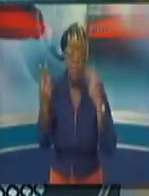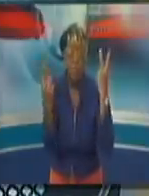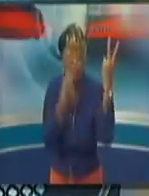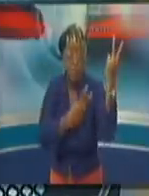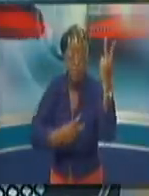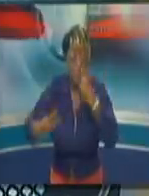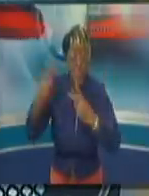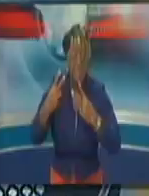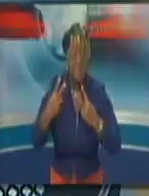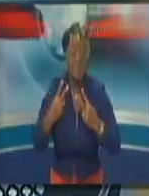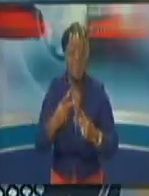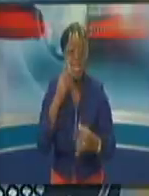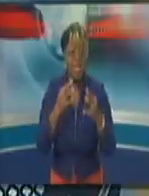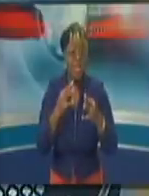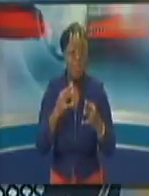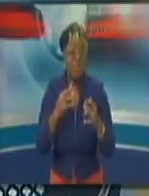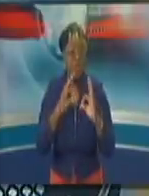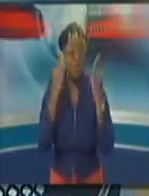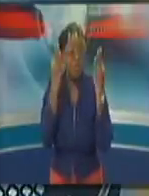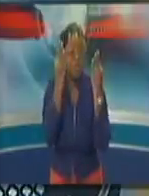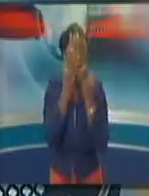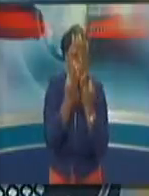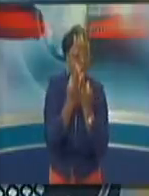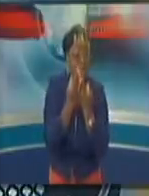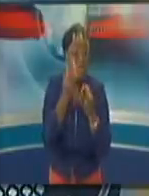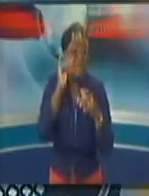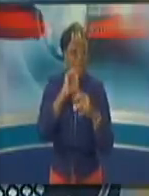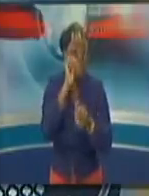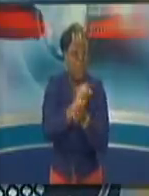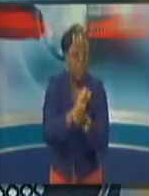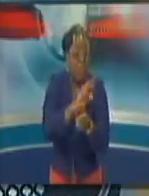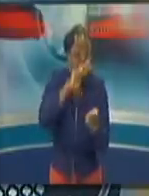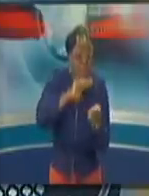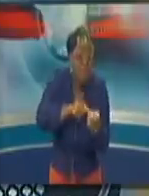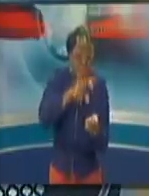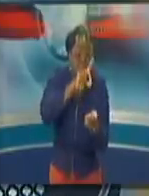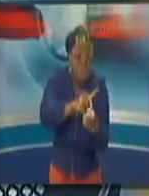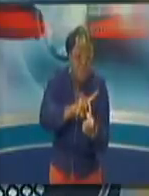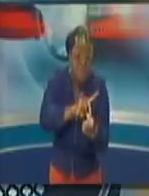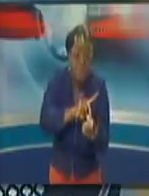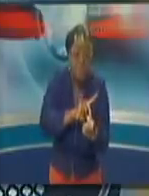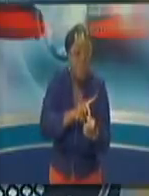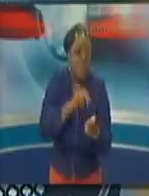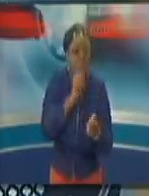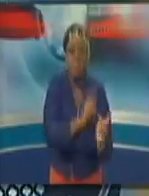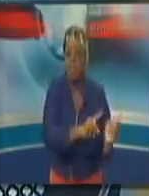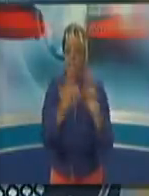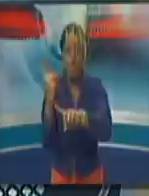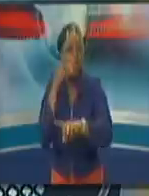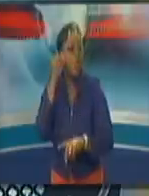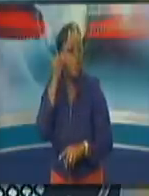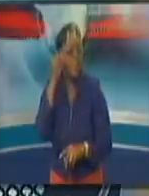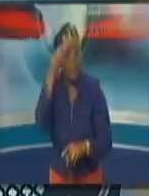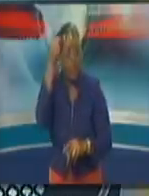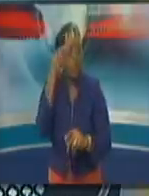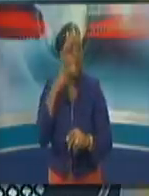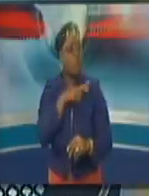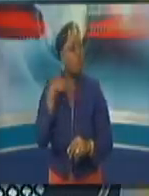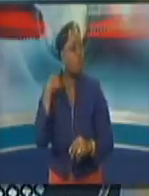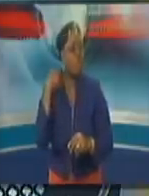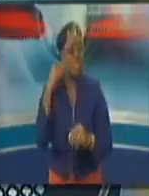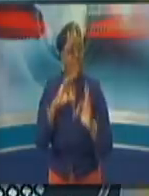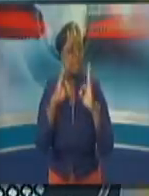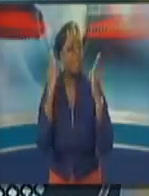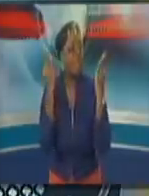loved ones working on the front line who have elected not to come home every day because they don't want to put you at risk. And of course,